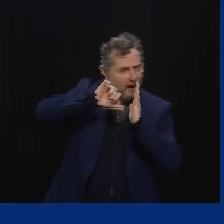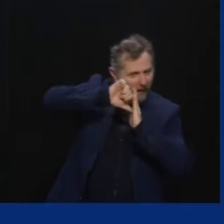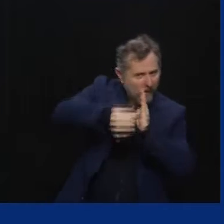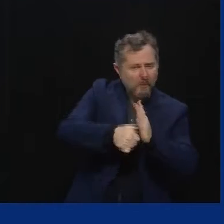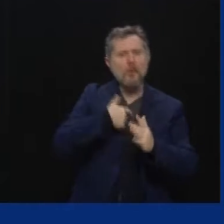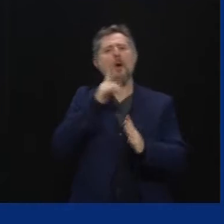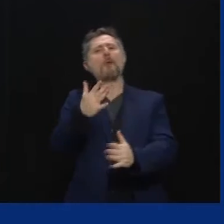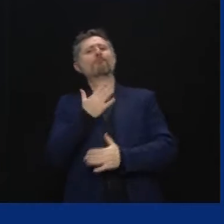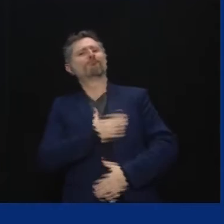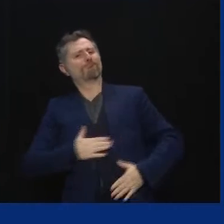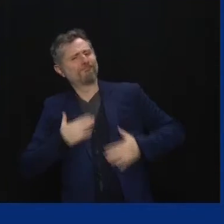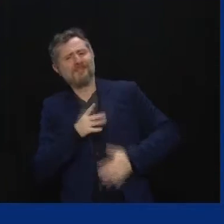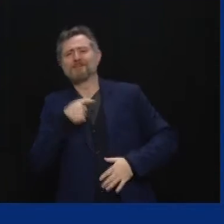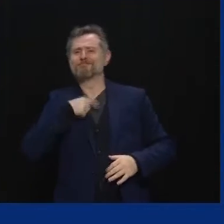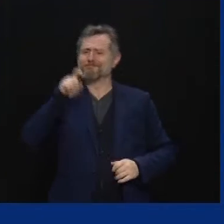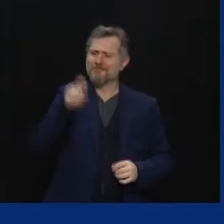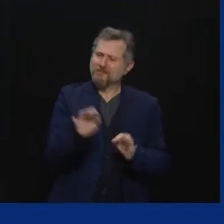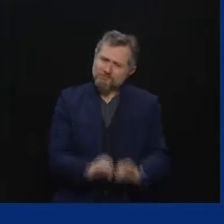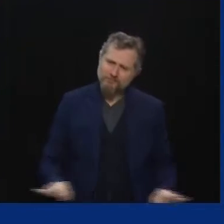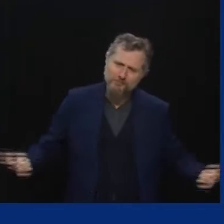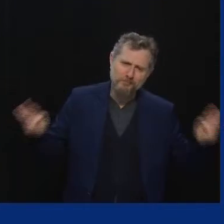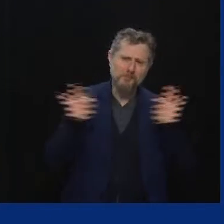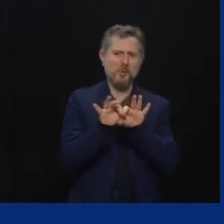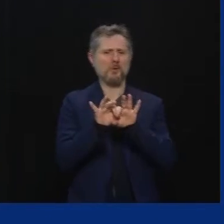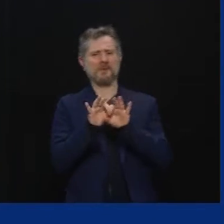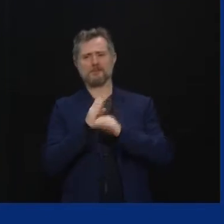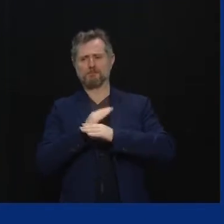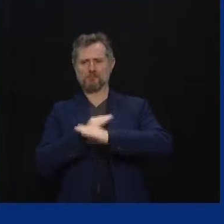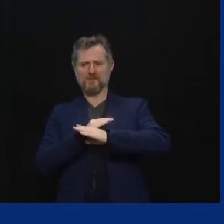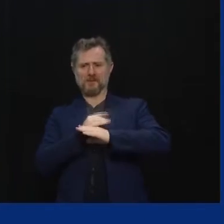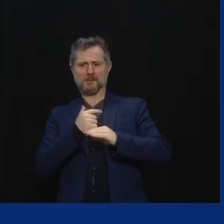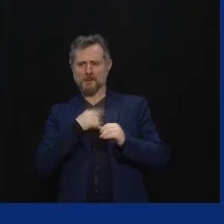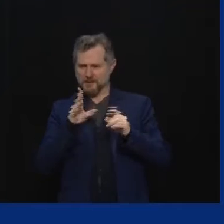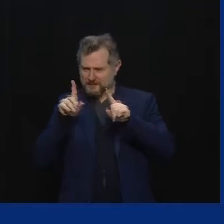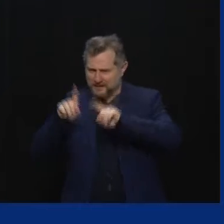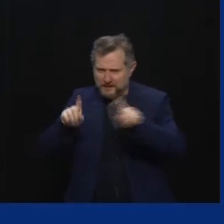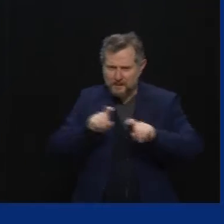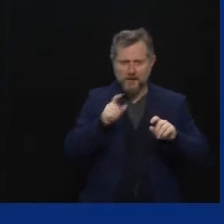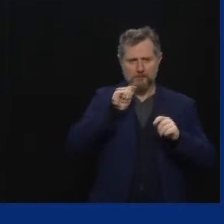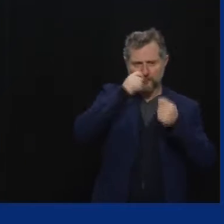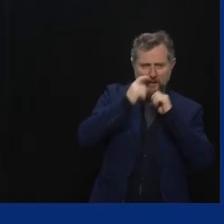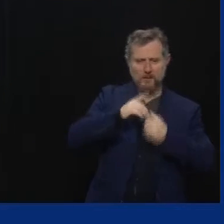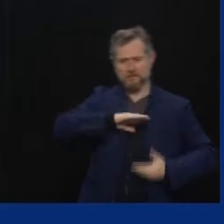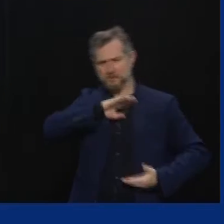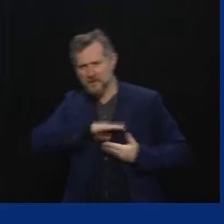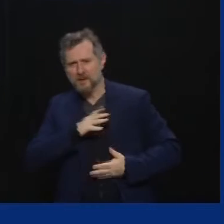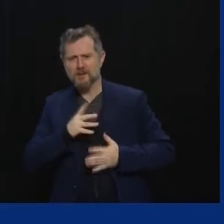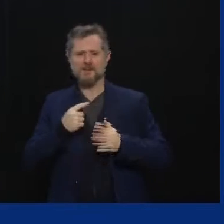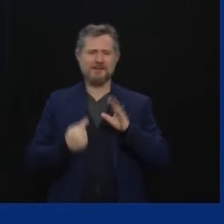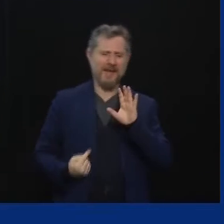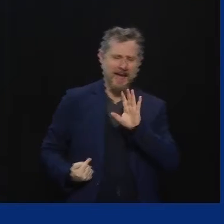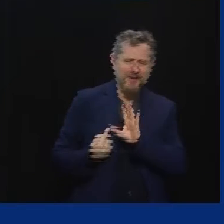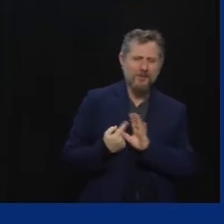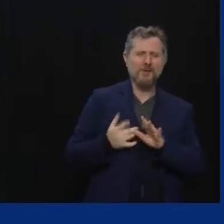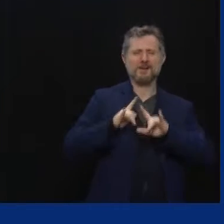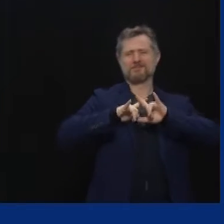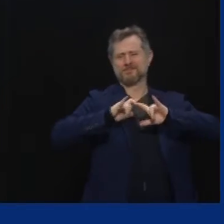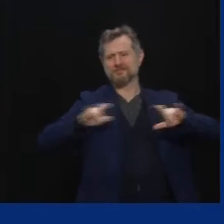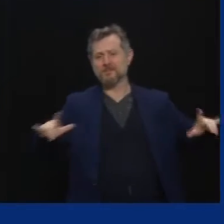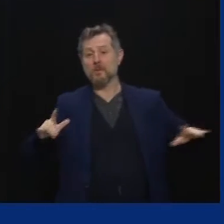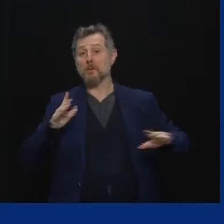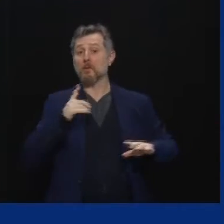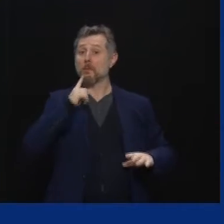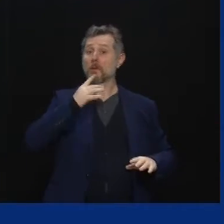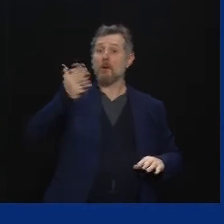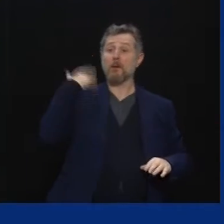preventative screenings such as mammograms, colonoscopies, and others, because what we saw last time was a spike in people getting sick from